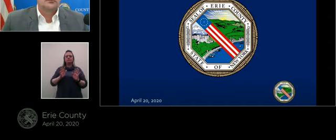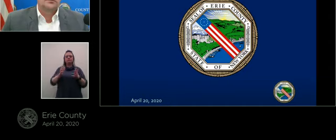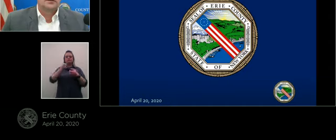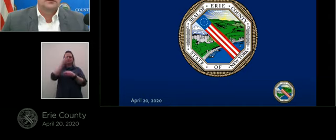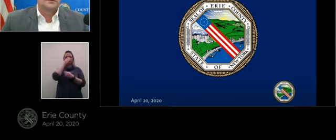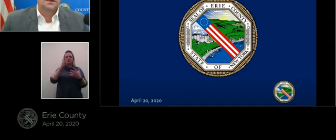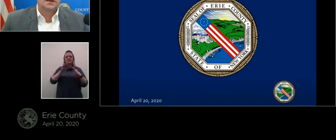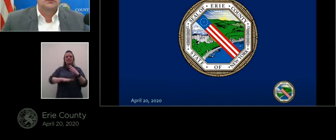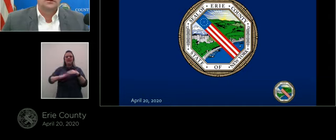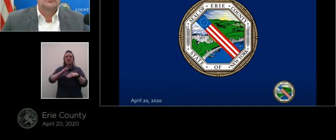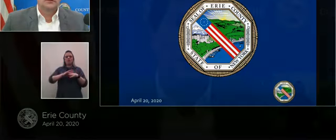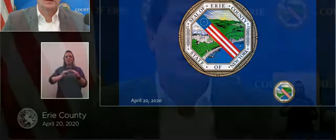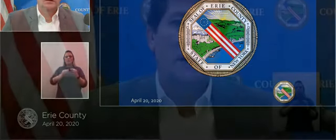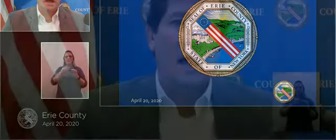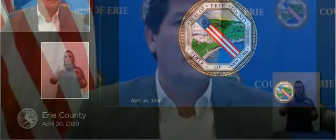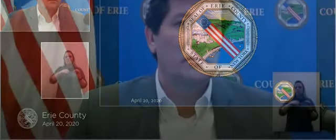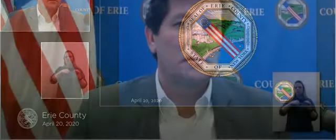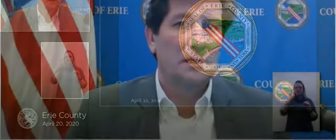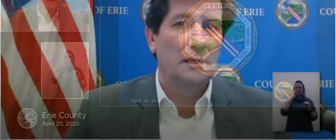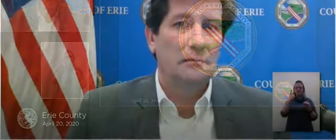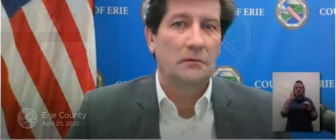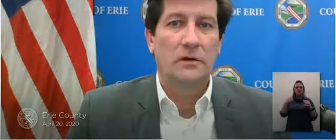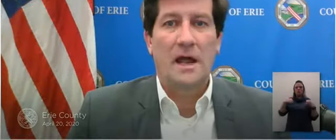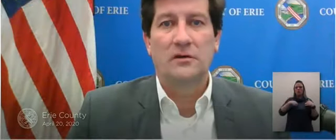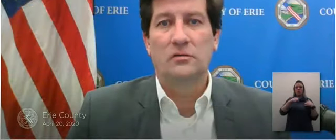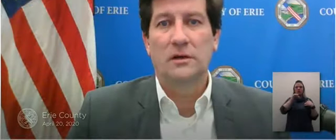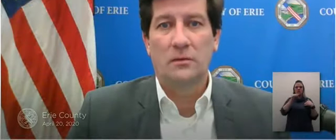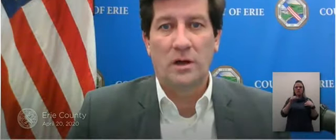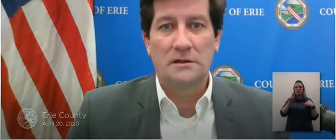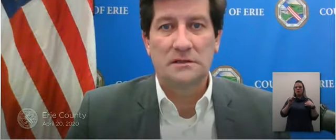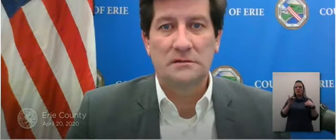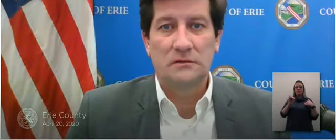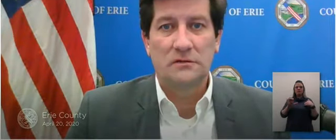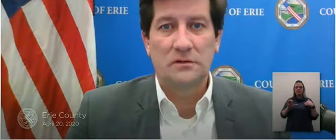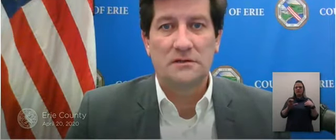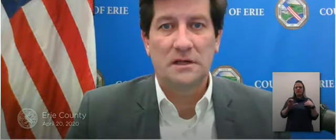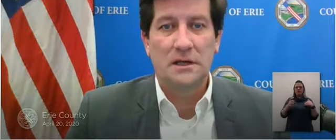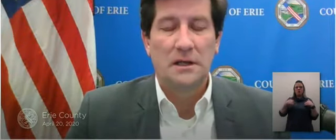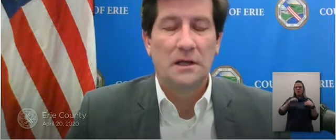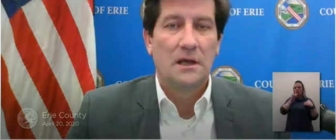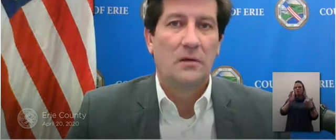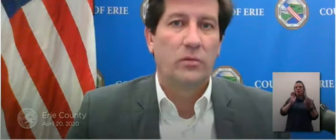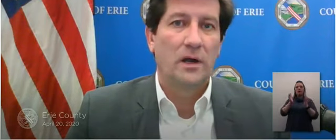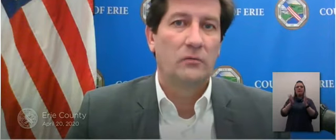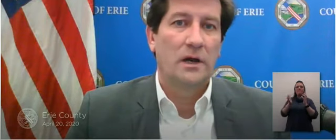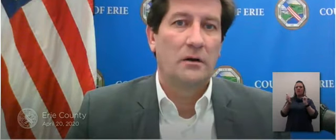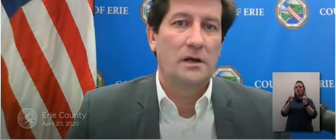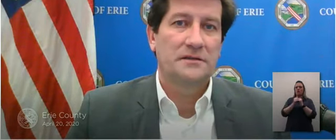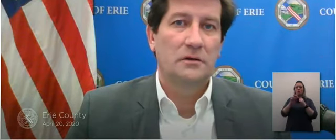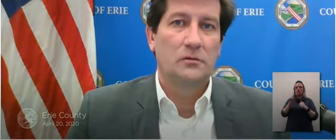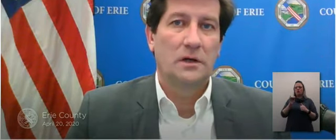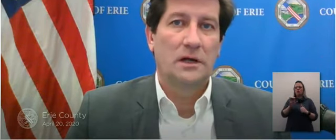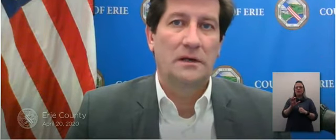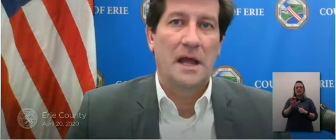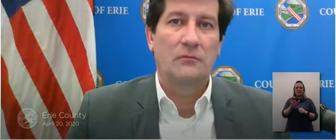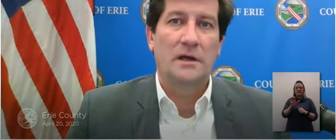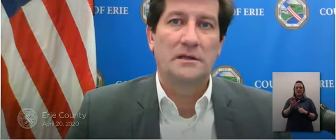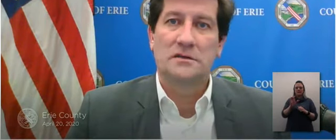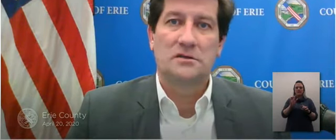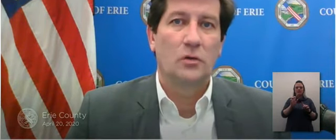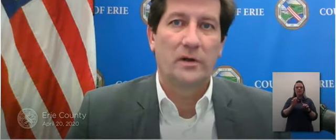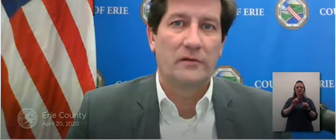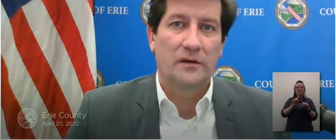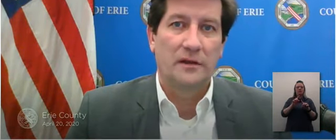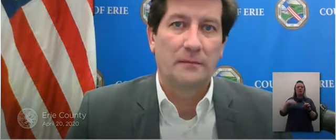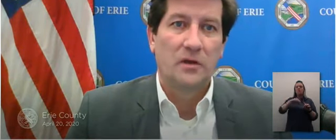on the numbers that we've seen, we are not New York City, and we're not doing comparisons with New York City, but we are also not ready